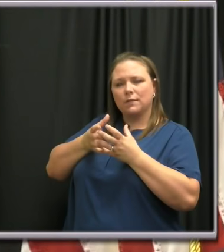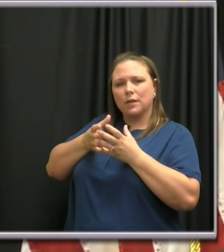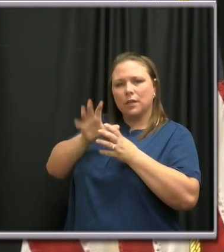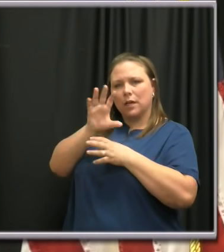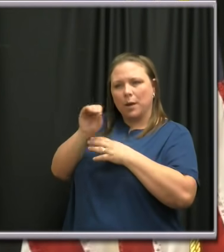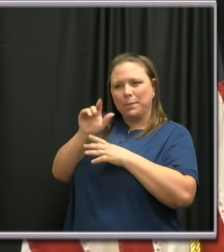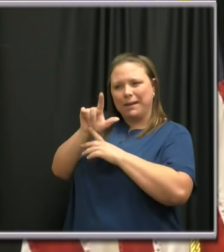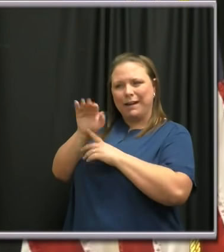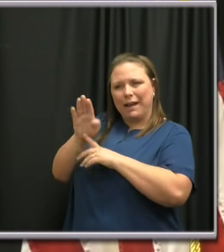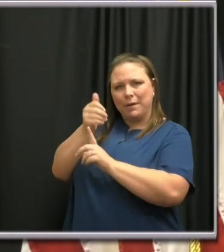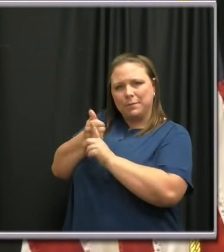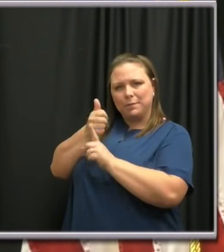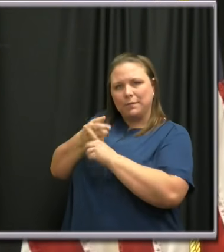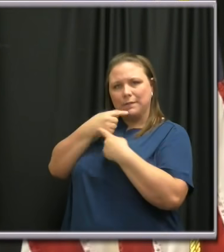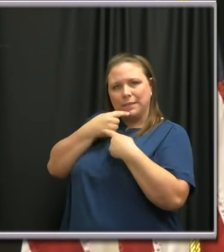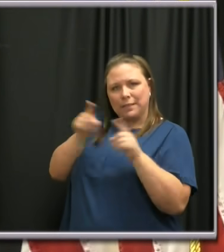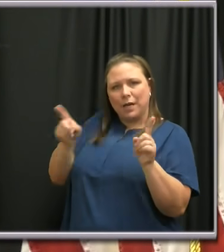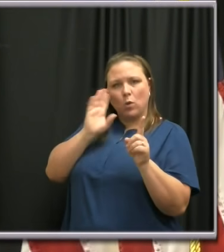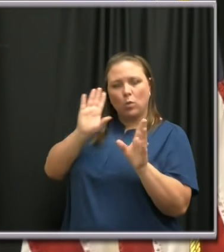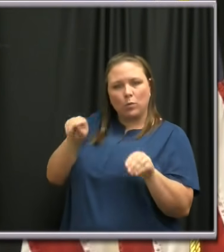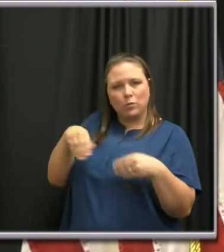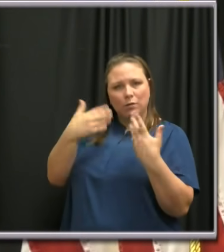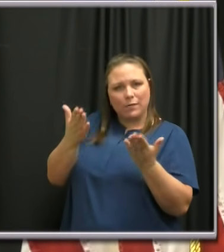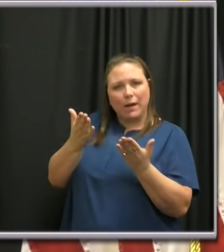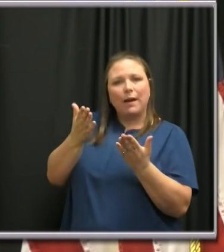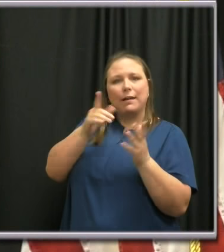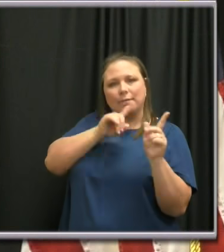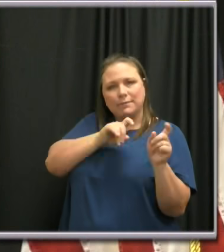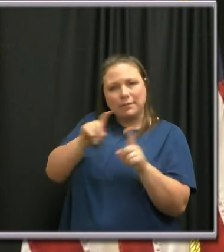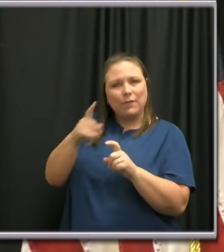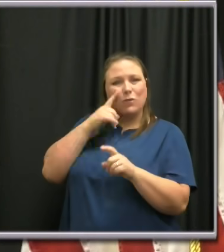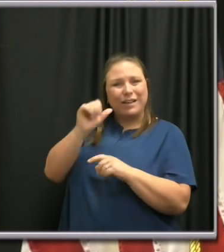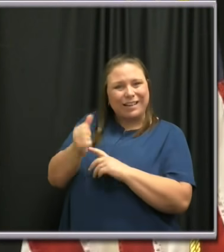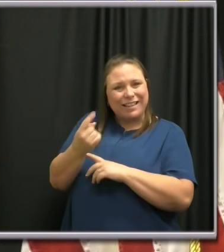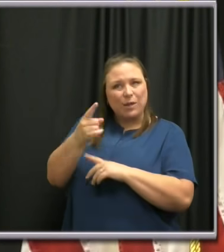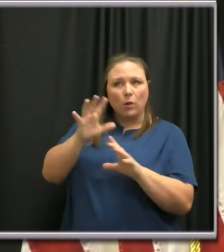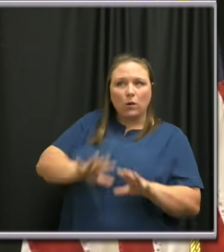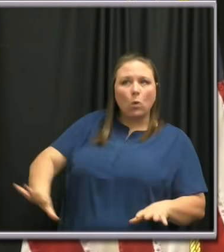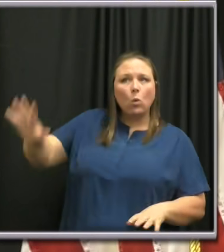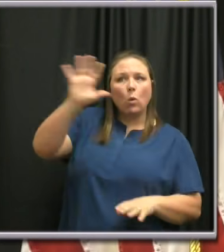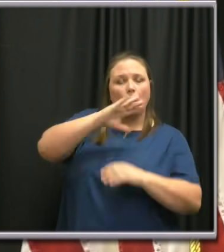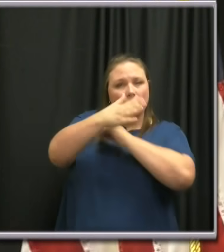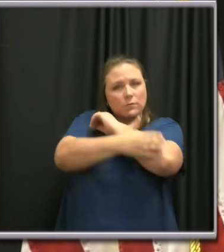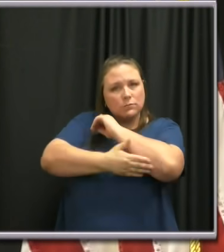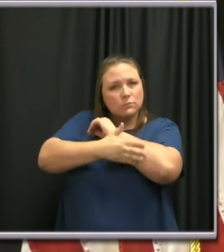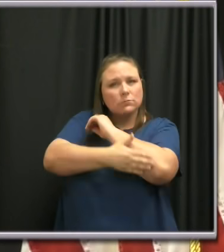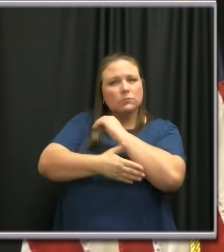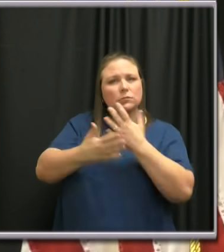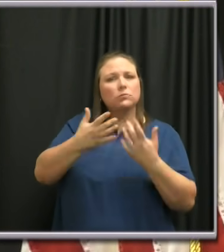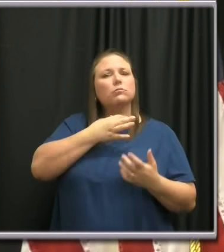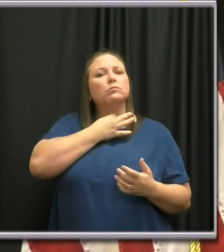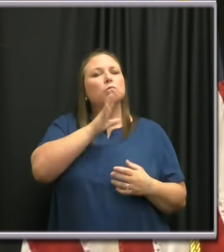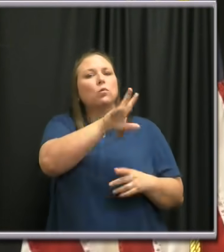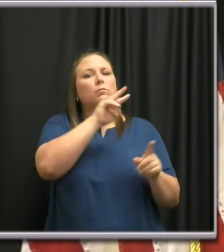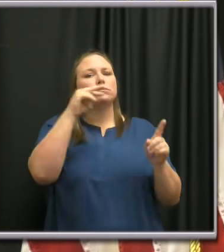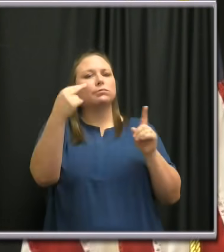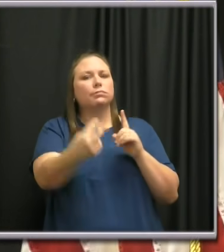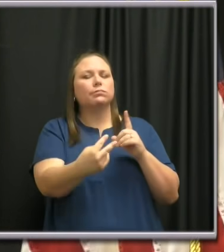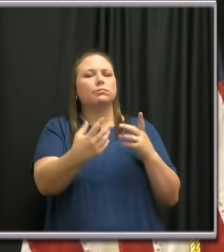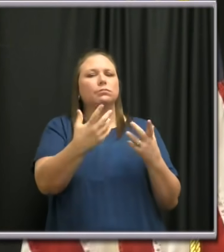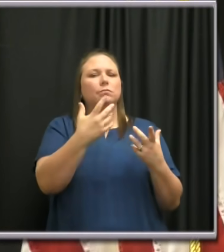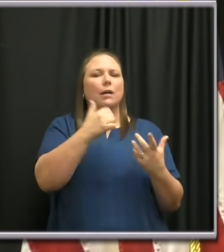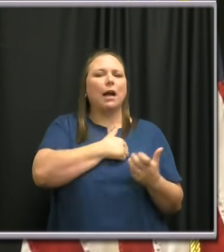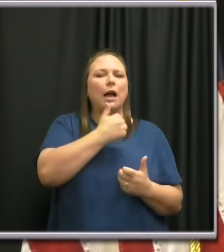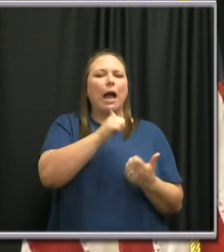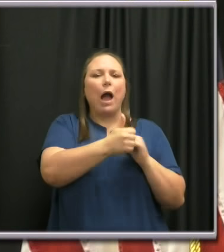private lab, that announced that it would be providing antibody tests for anyone across the country. And I wanted to get your viewpoint to see if you